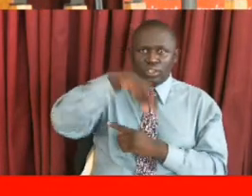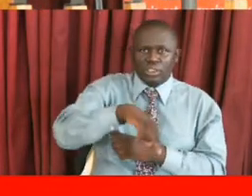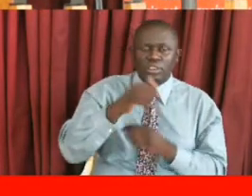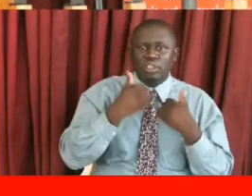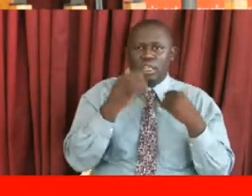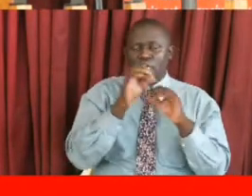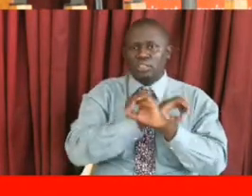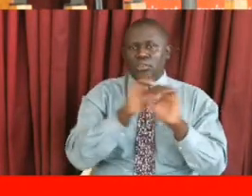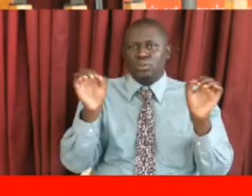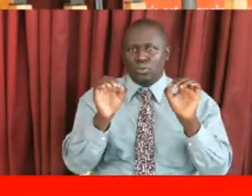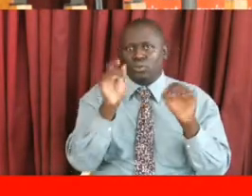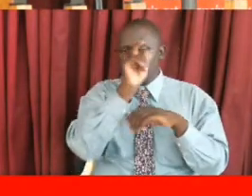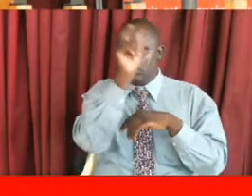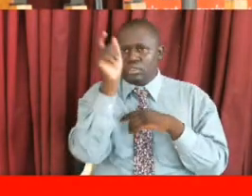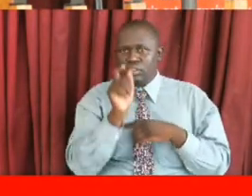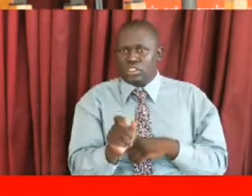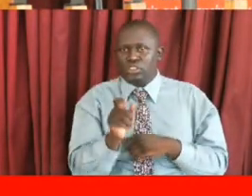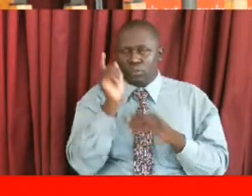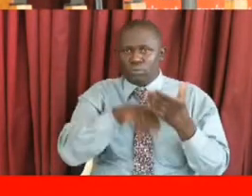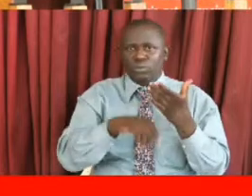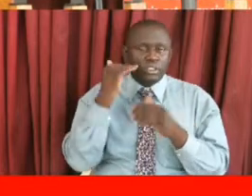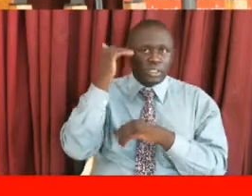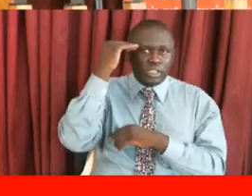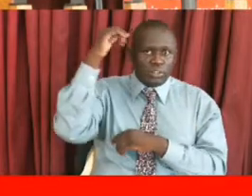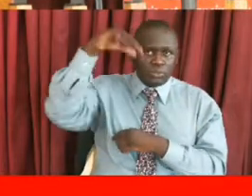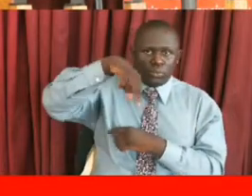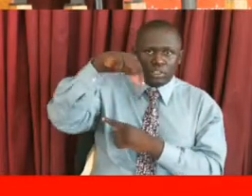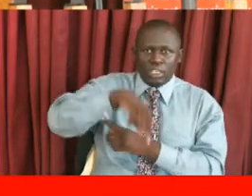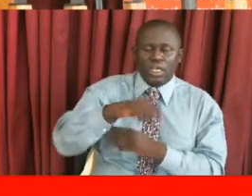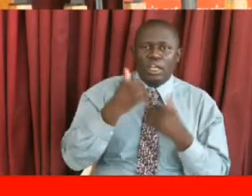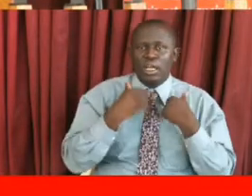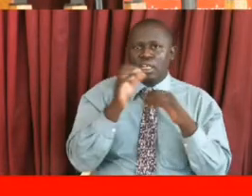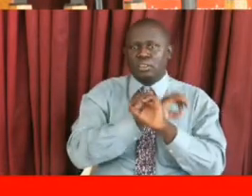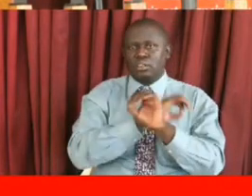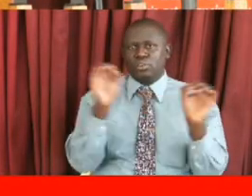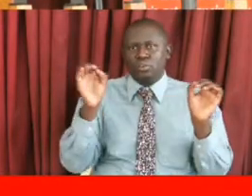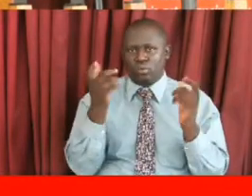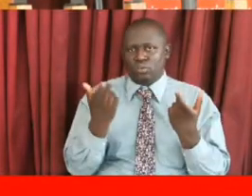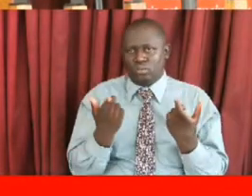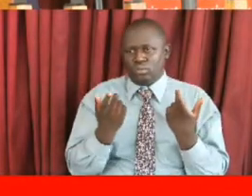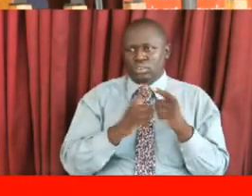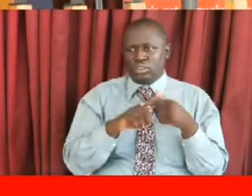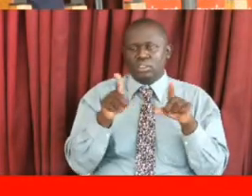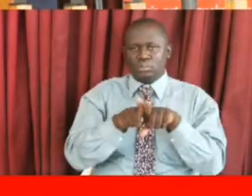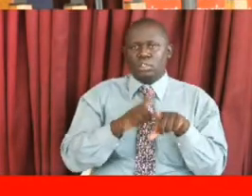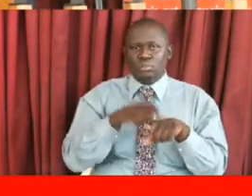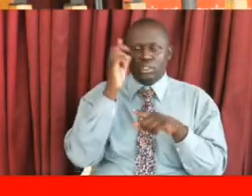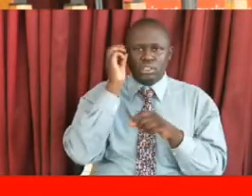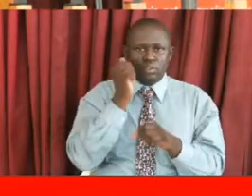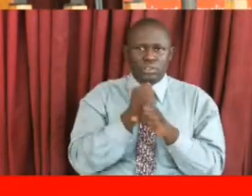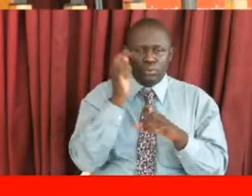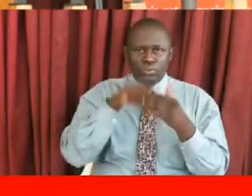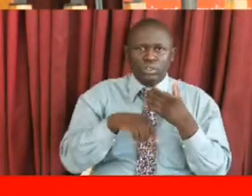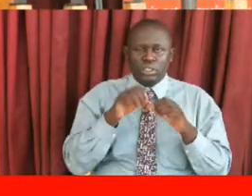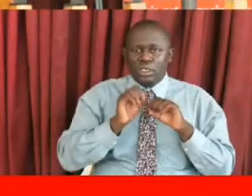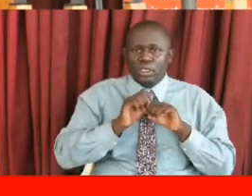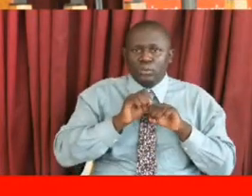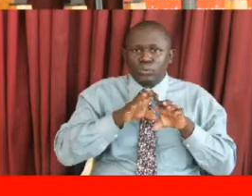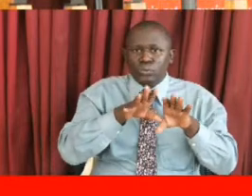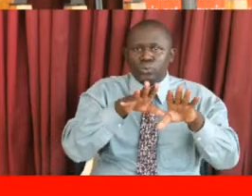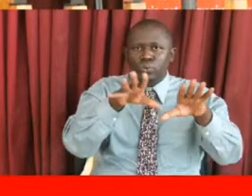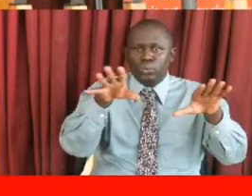Regional headquarters has no national headquarters it is just spread throughout the